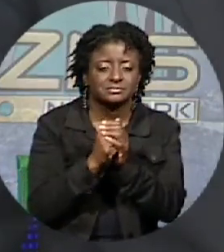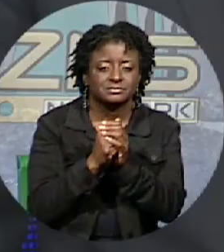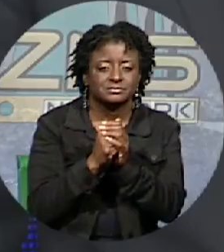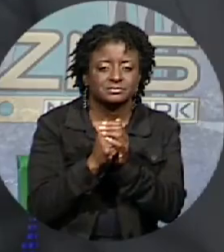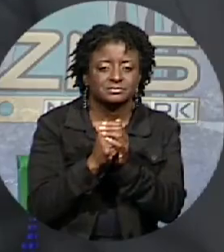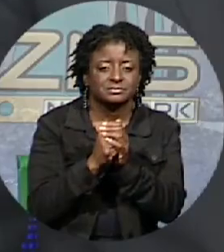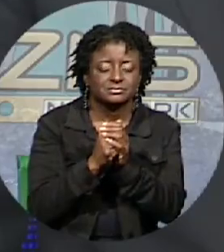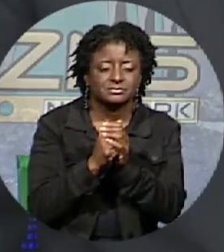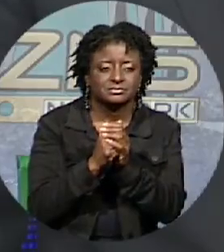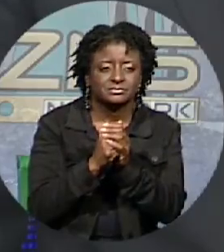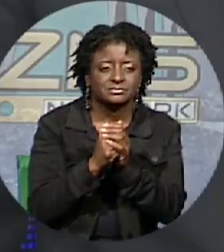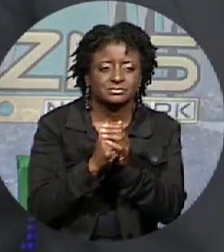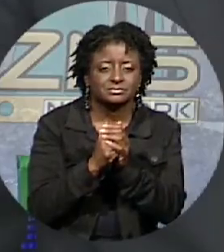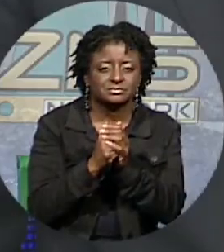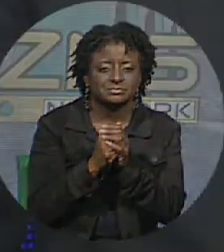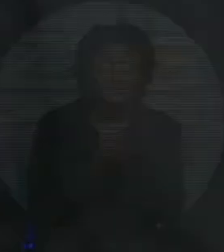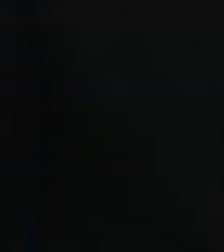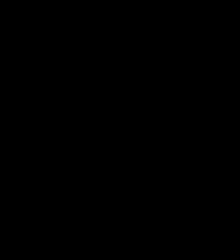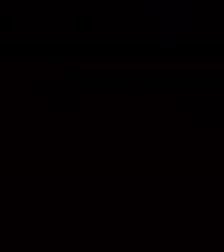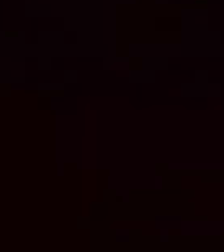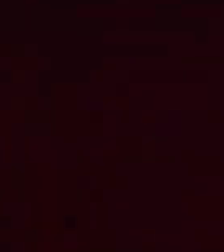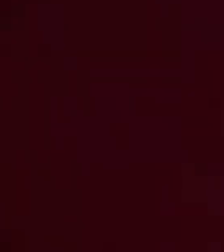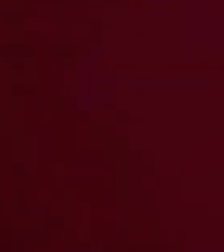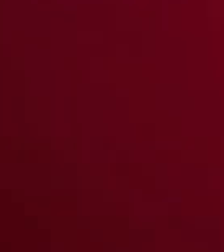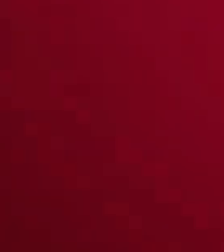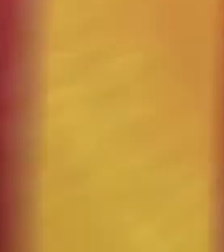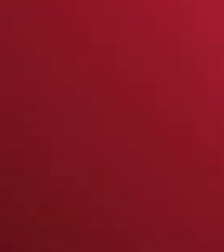21 in the United States.